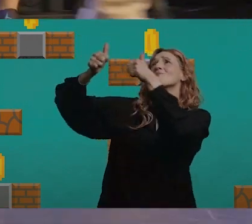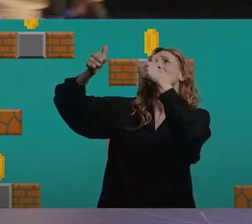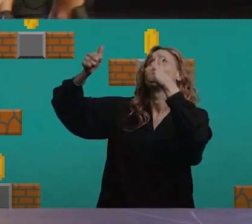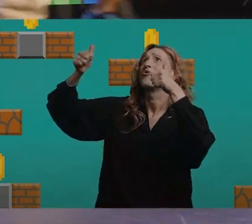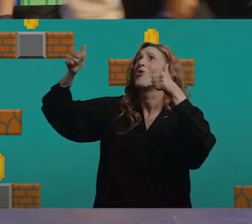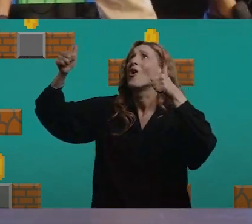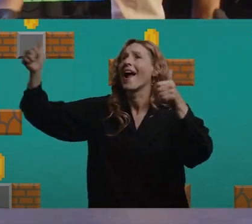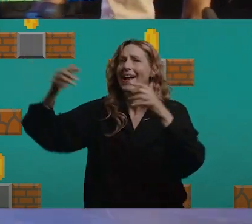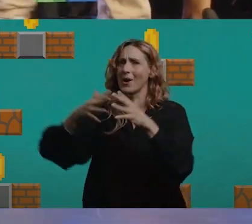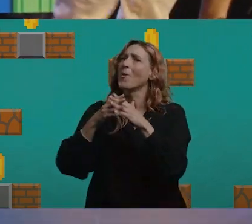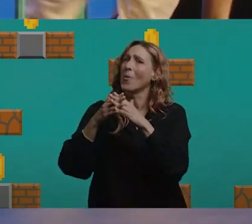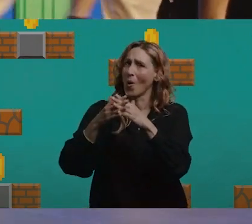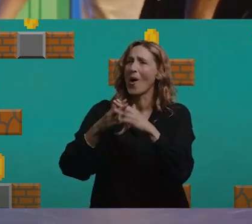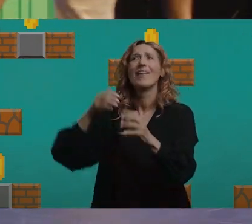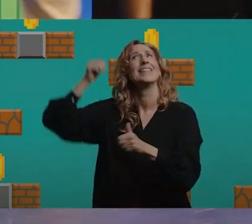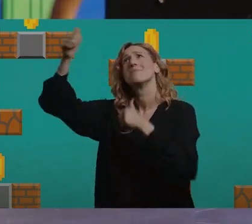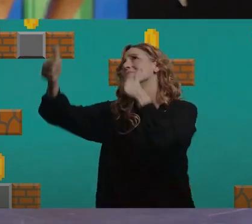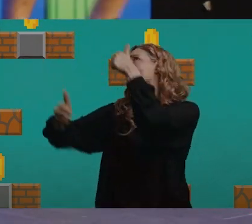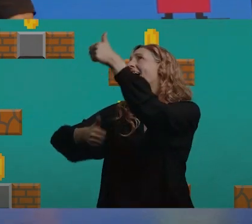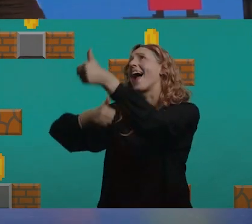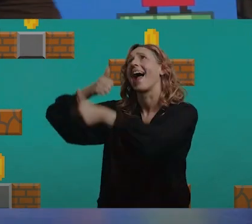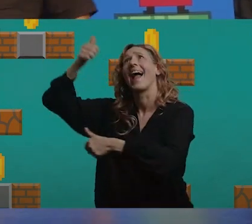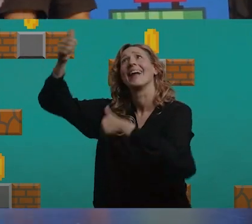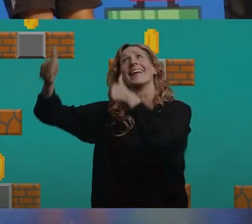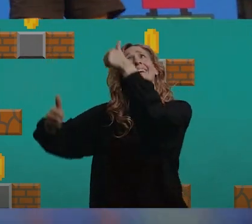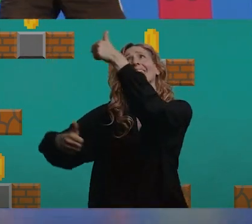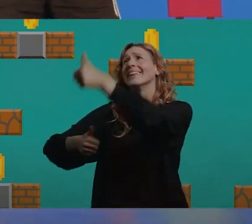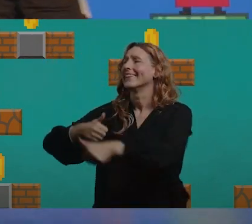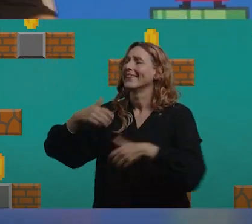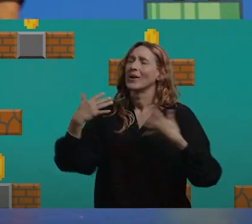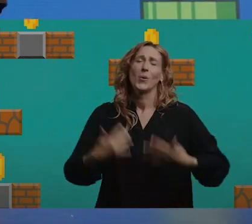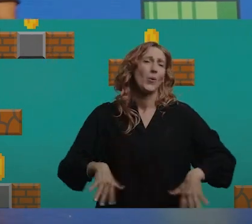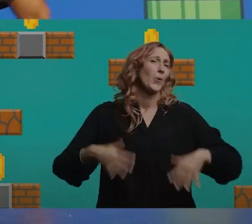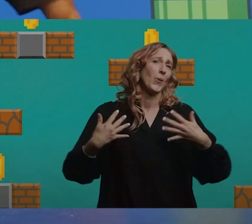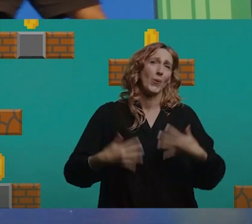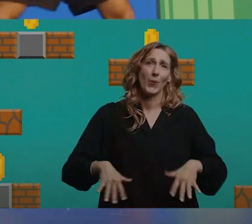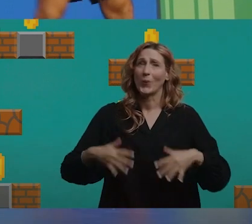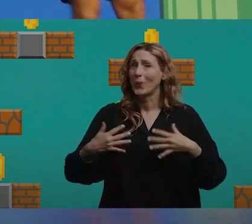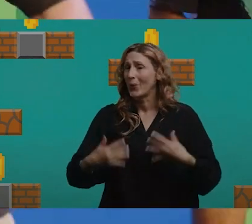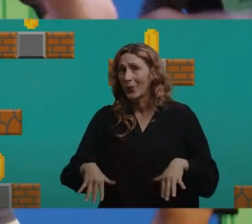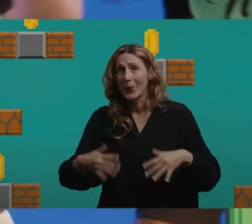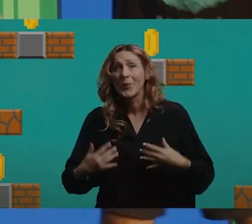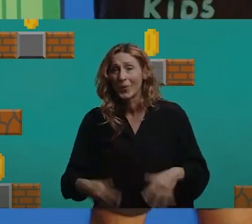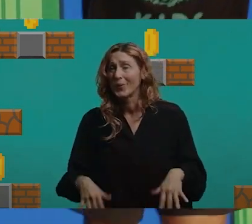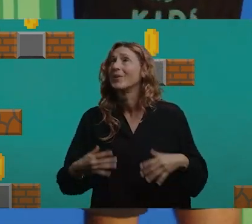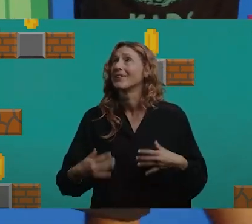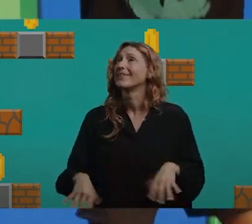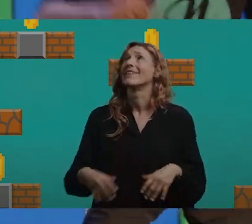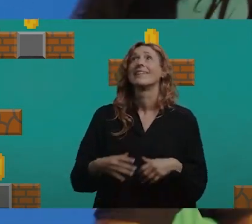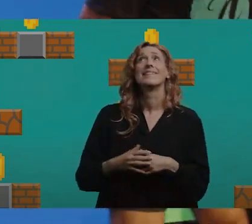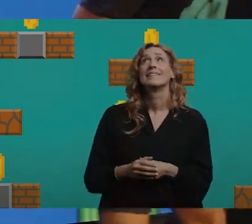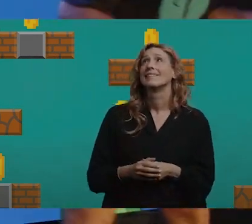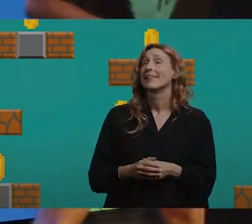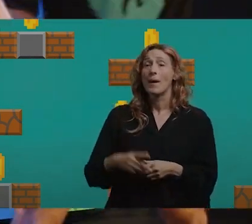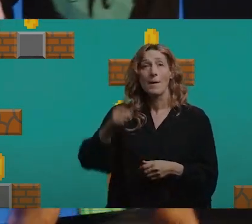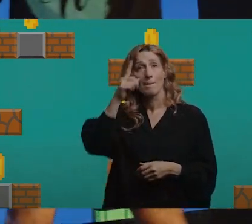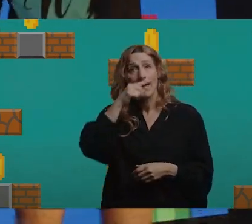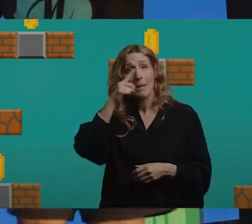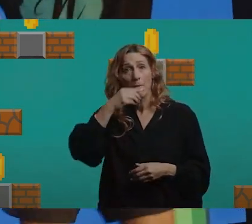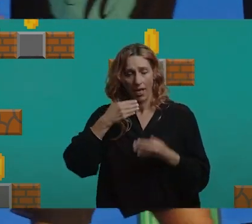is the Lord, he's most worthy of praise. No one can measure his greatness, no one can.